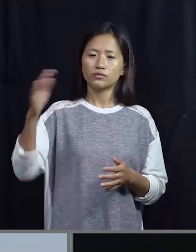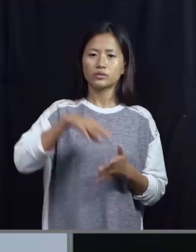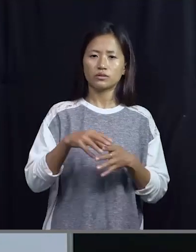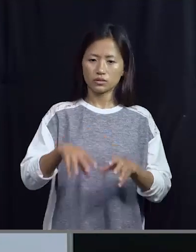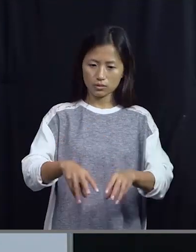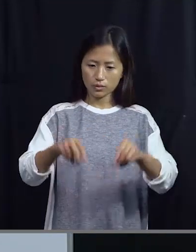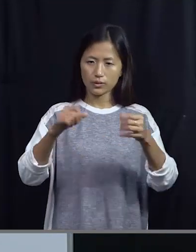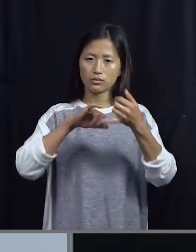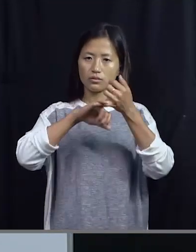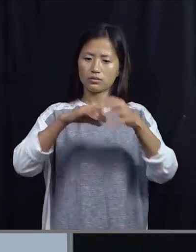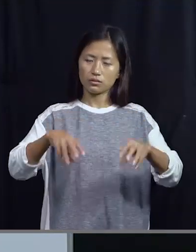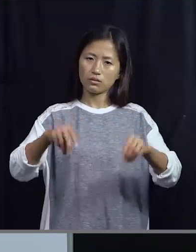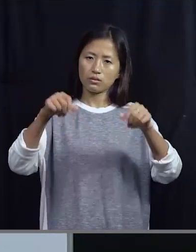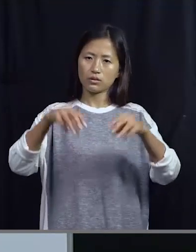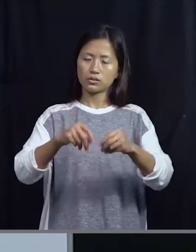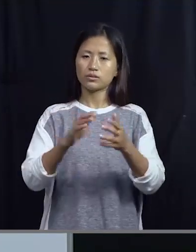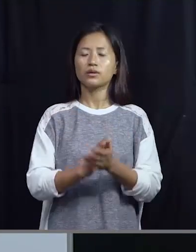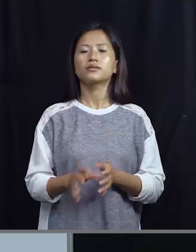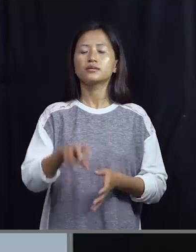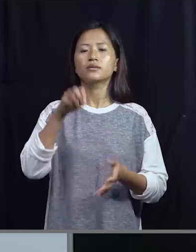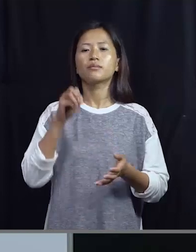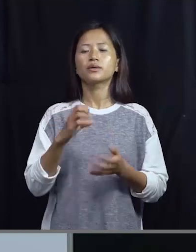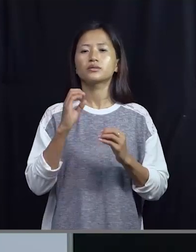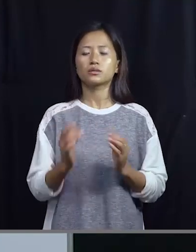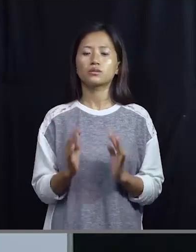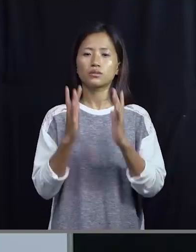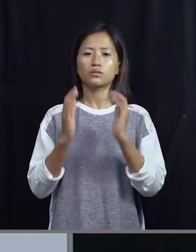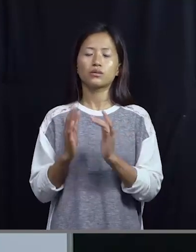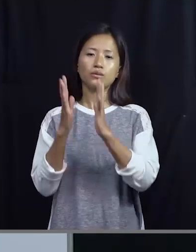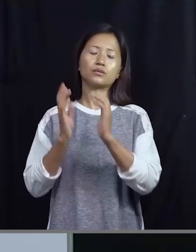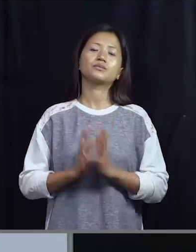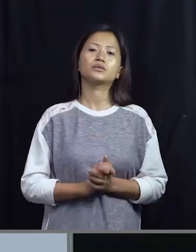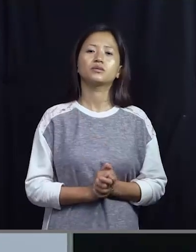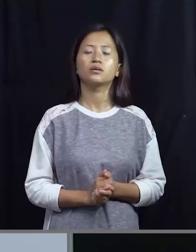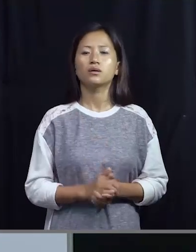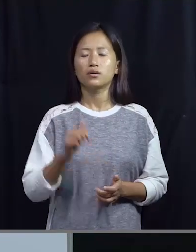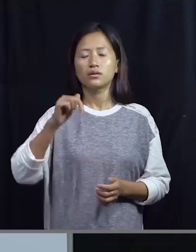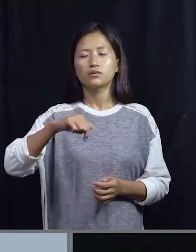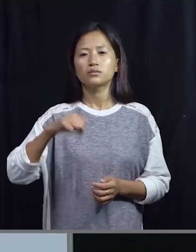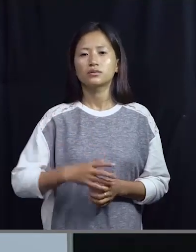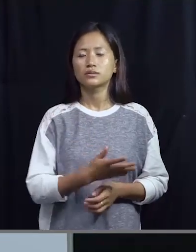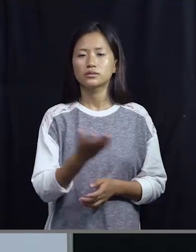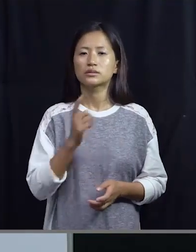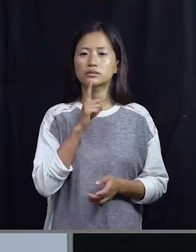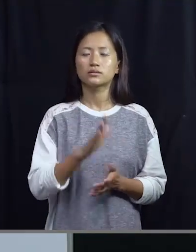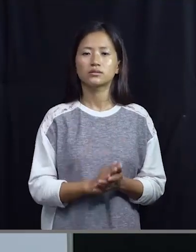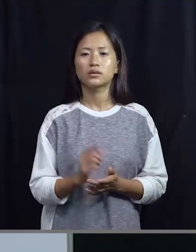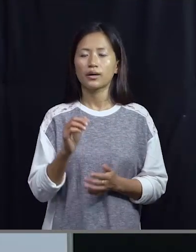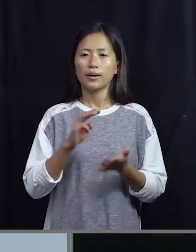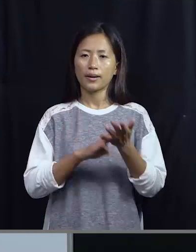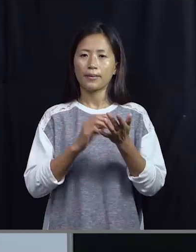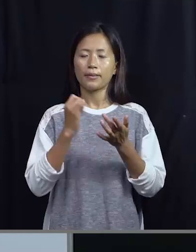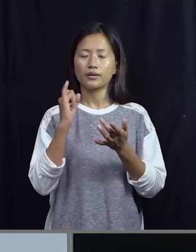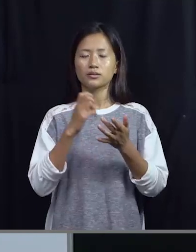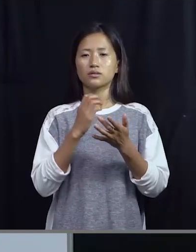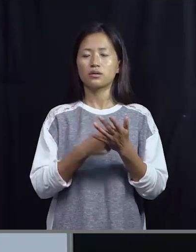be taken by the crops. Remember that. So now they're saying that microbes can be used